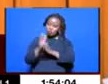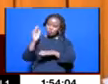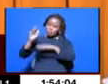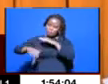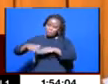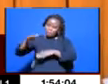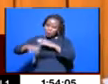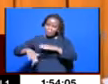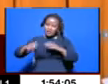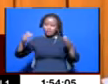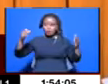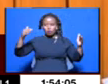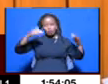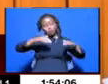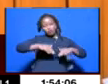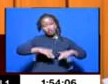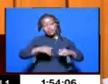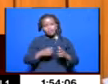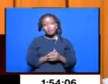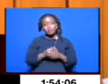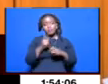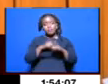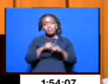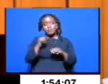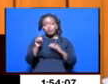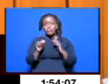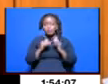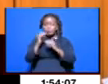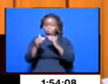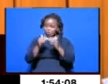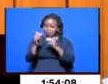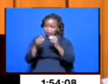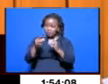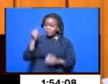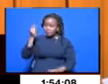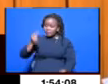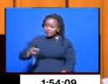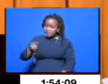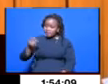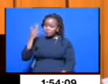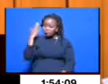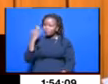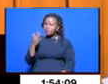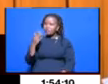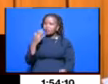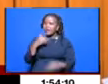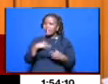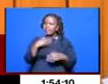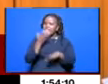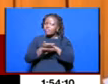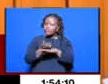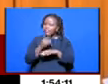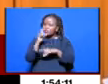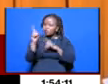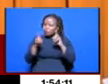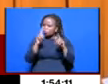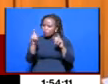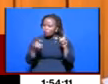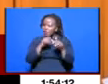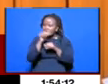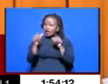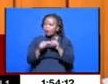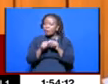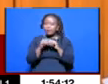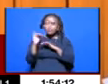During the said process, Justice Ringera, as he then was, grappled with the question of the basic structure of our repeal